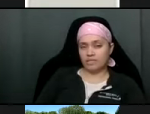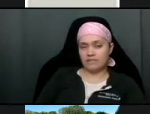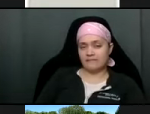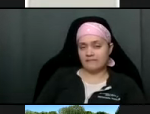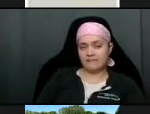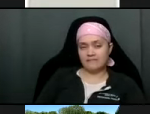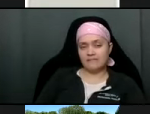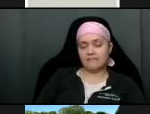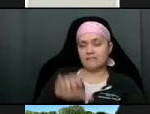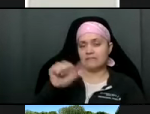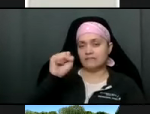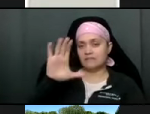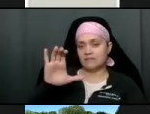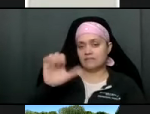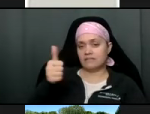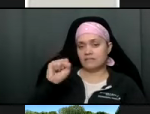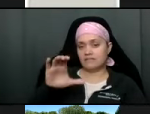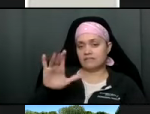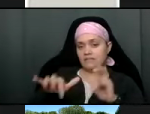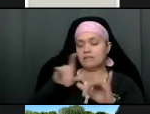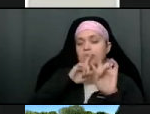10 seconds to put your answer in the chat.